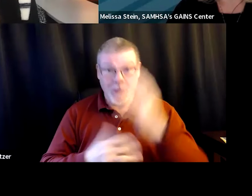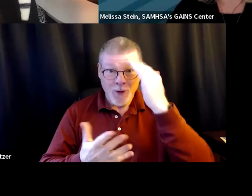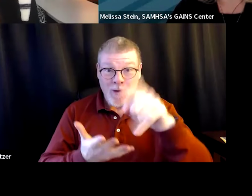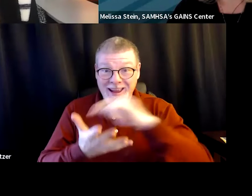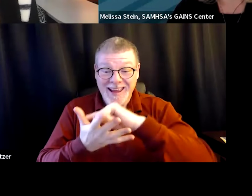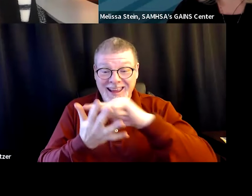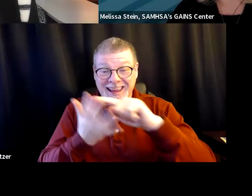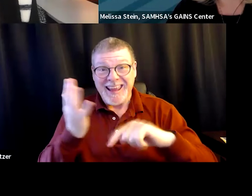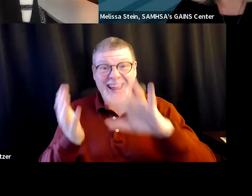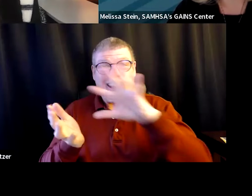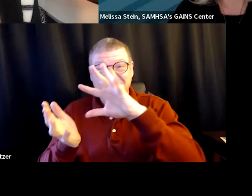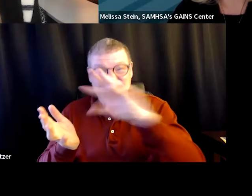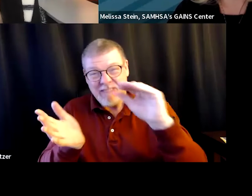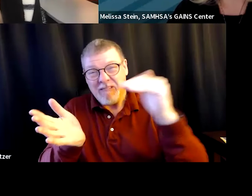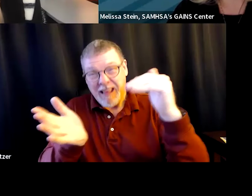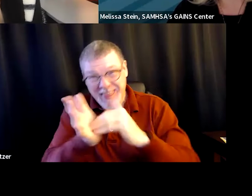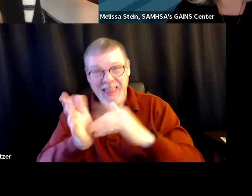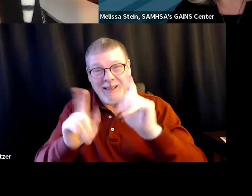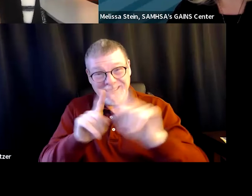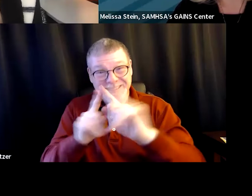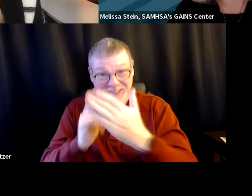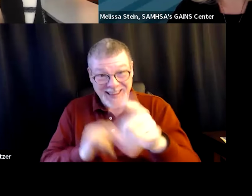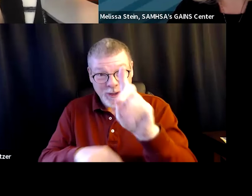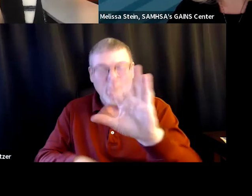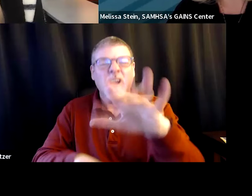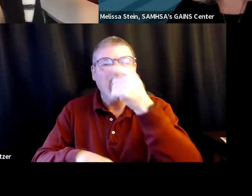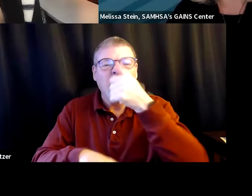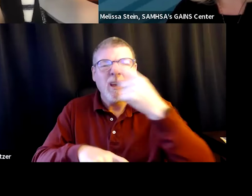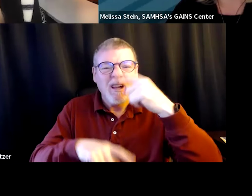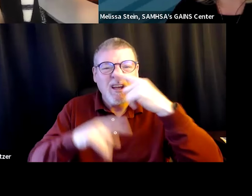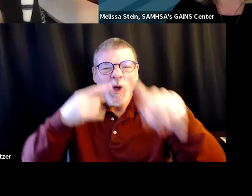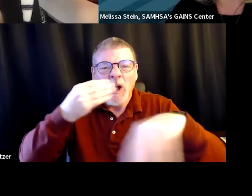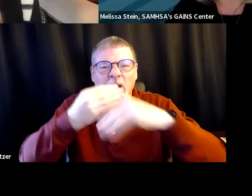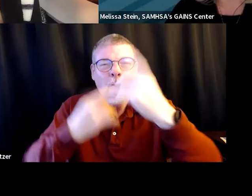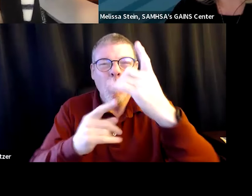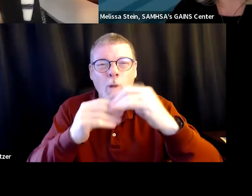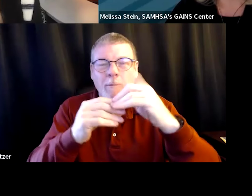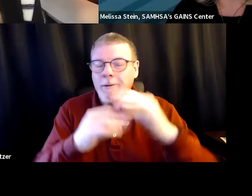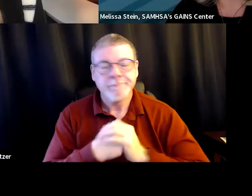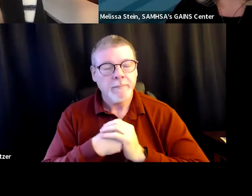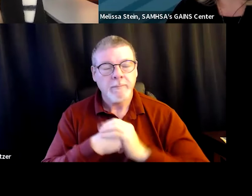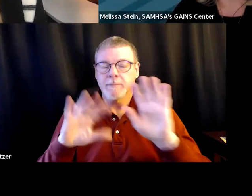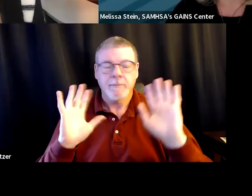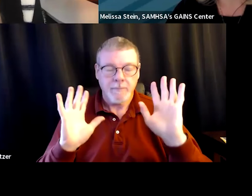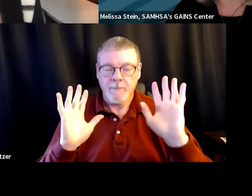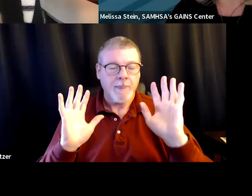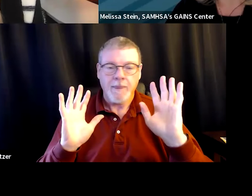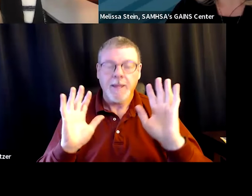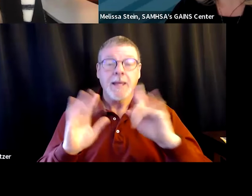you do 50,001? Again, that isn't necessarily that person's obligation. I think it's a lot to